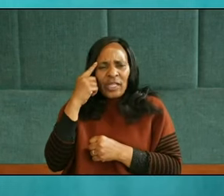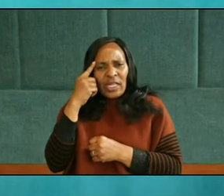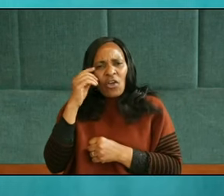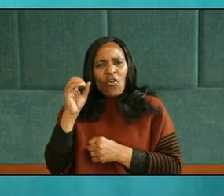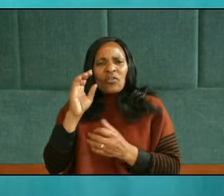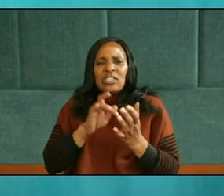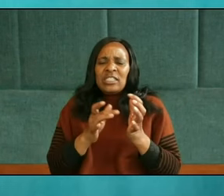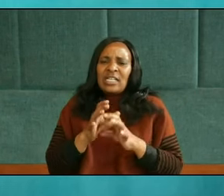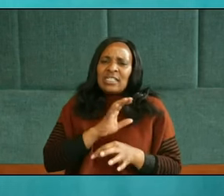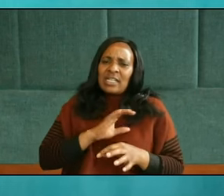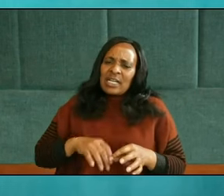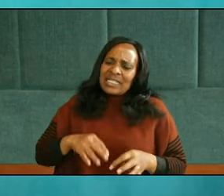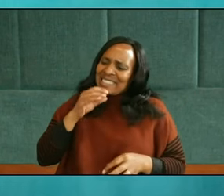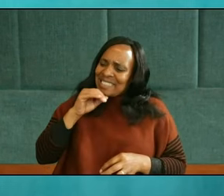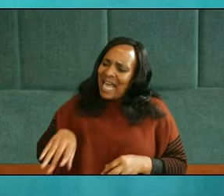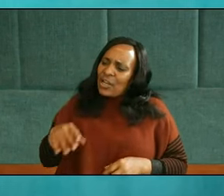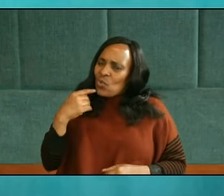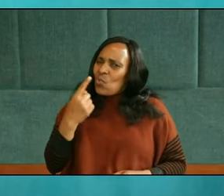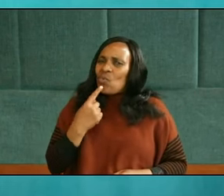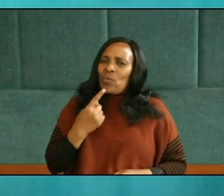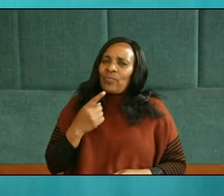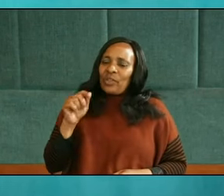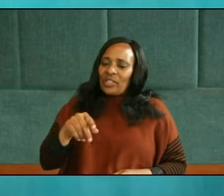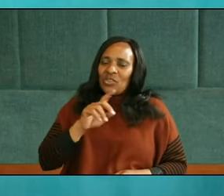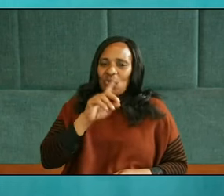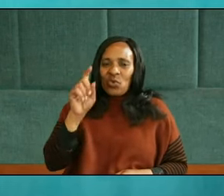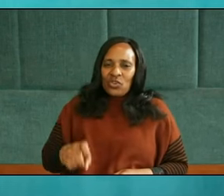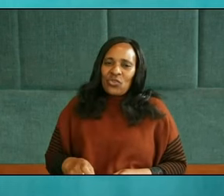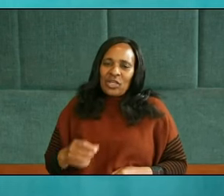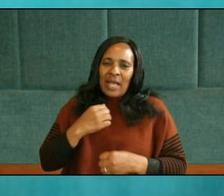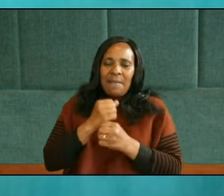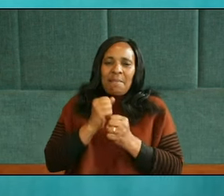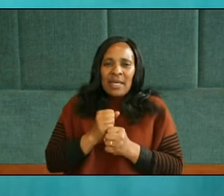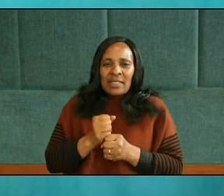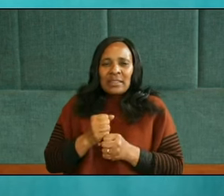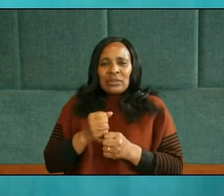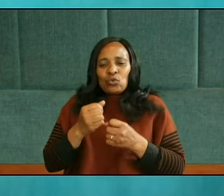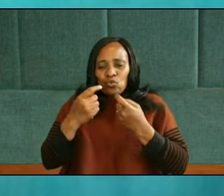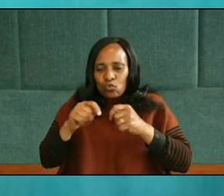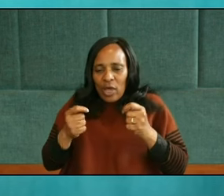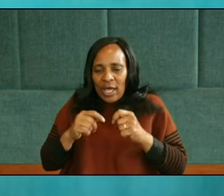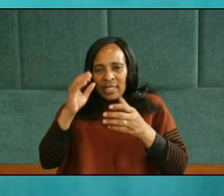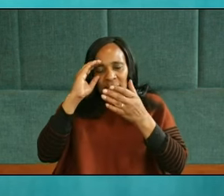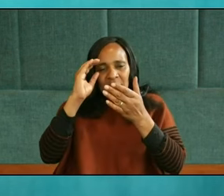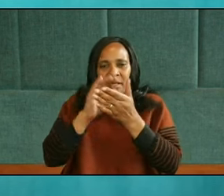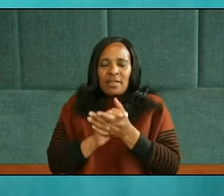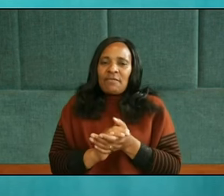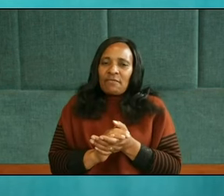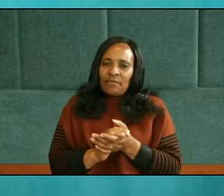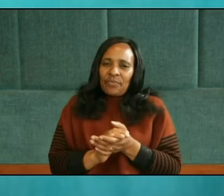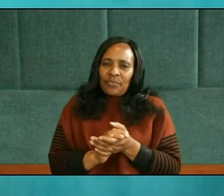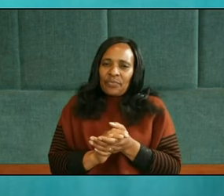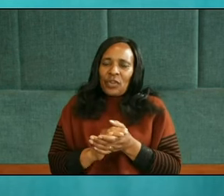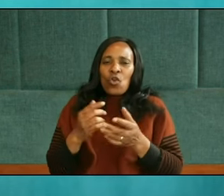Christ? Whose son is he? This question was designed to test the belief of their belief concerning the